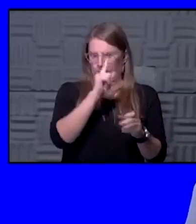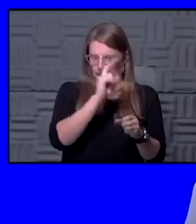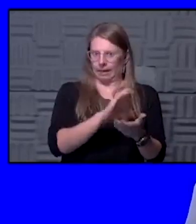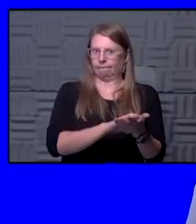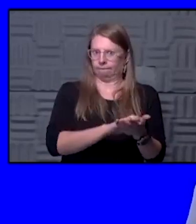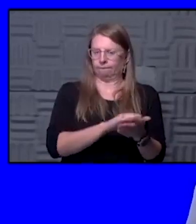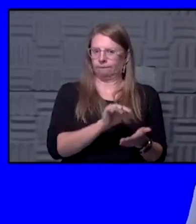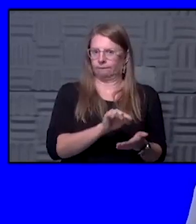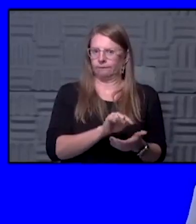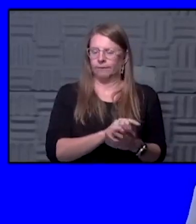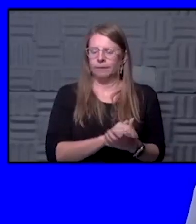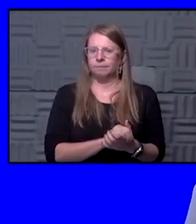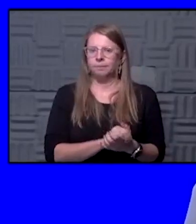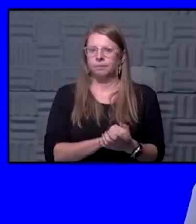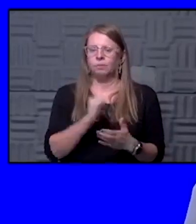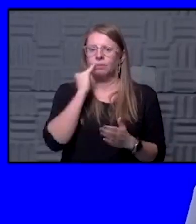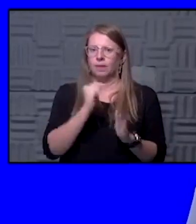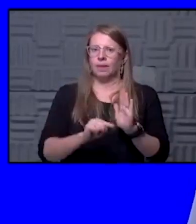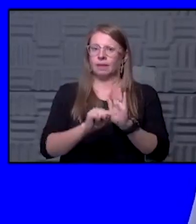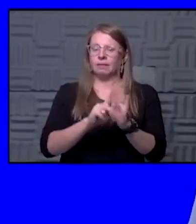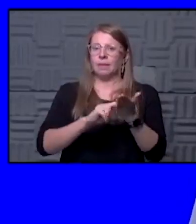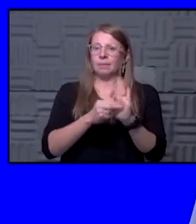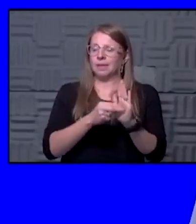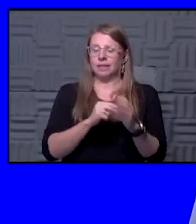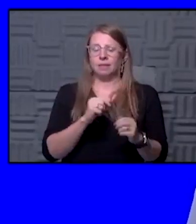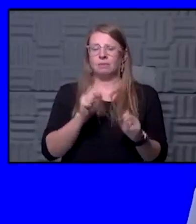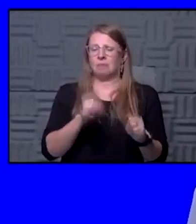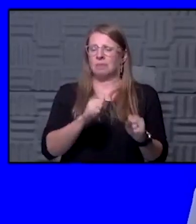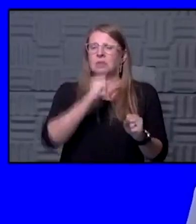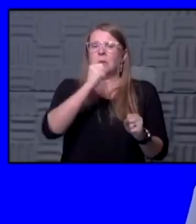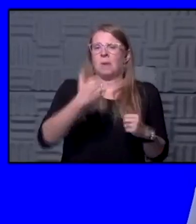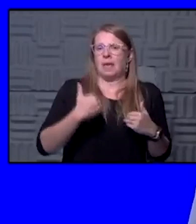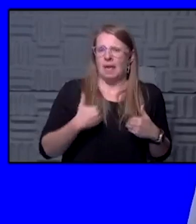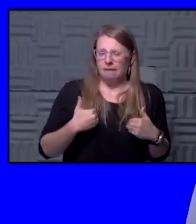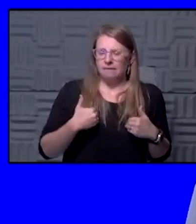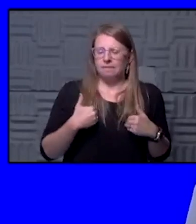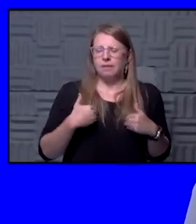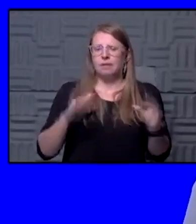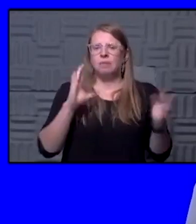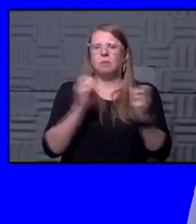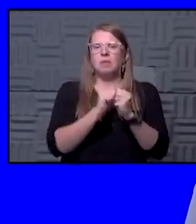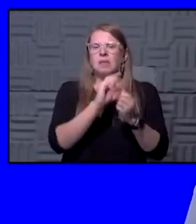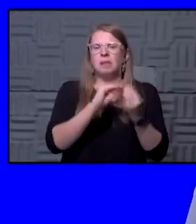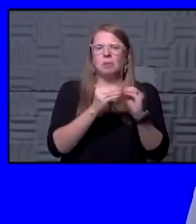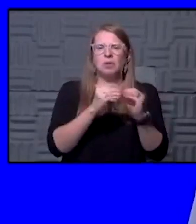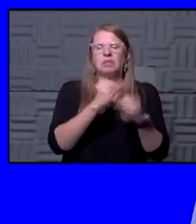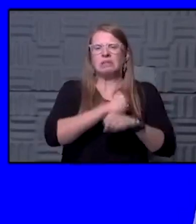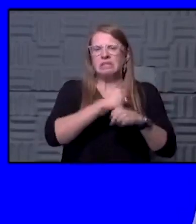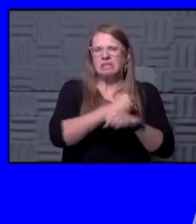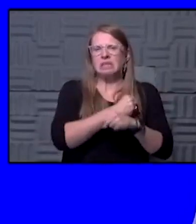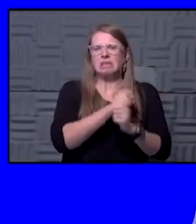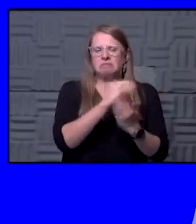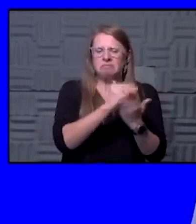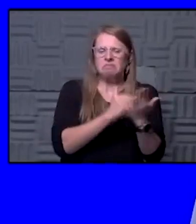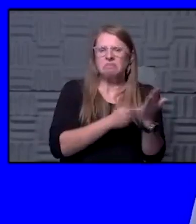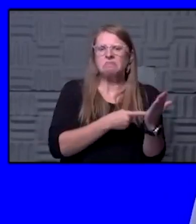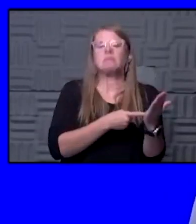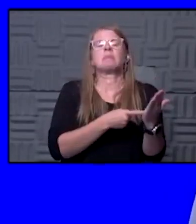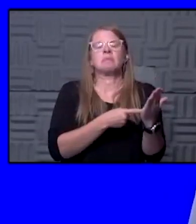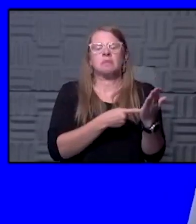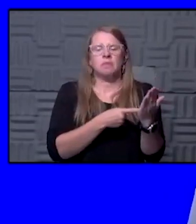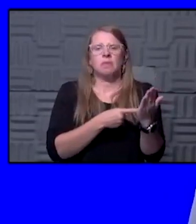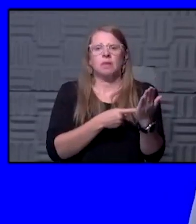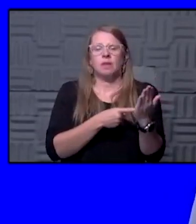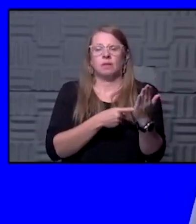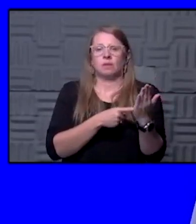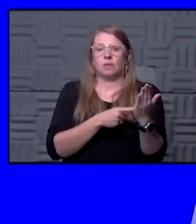negative, you probably don't have it based on all the numbers and the statistics, because